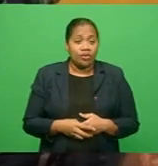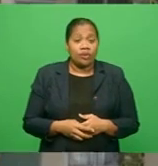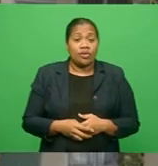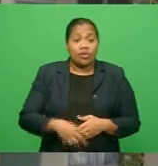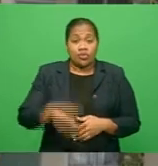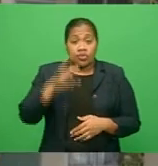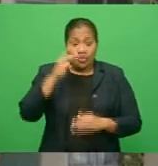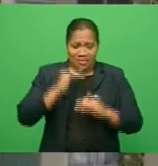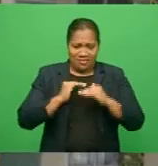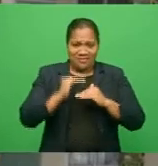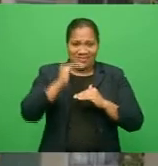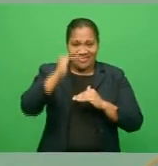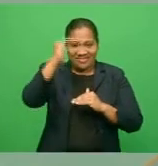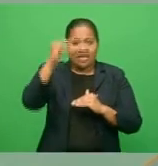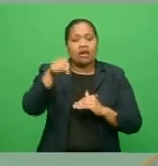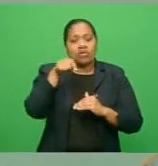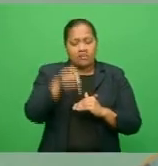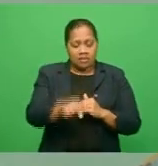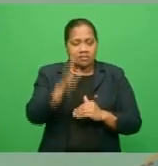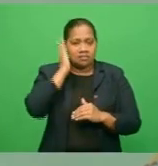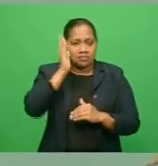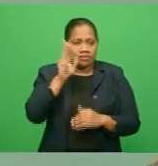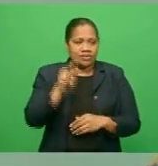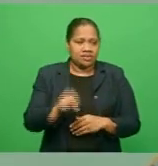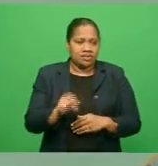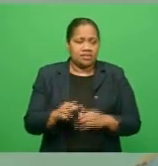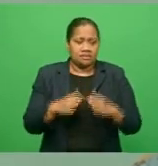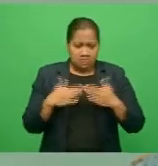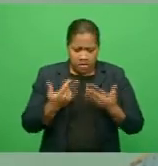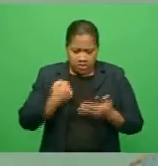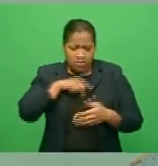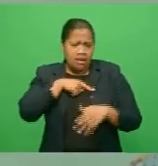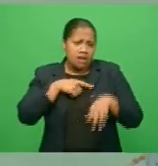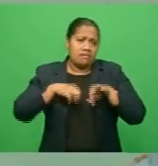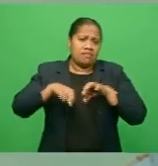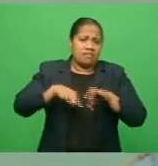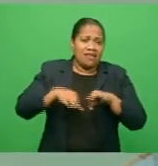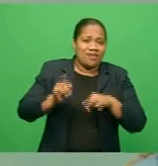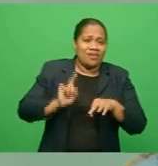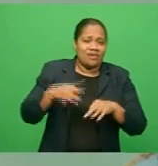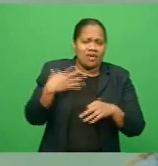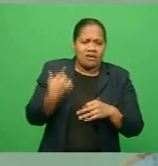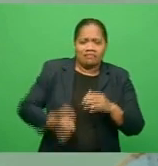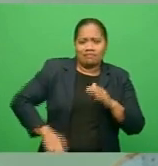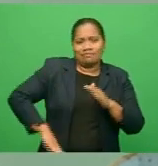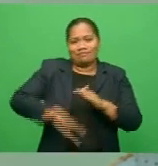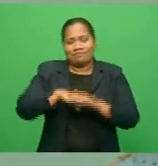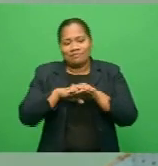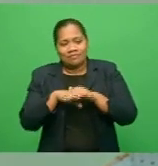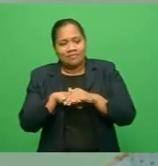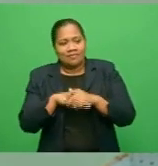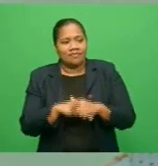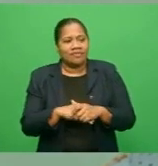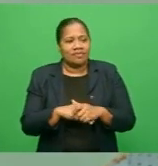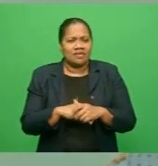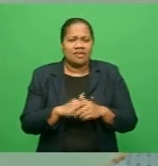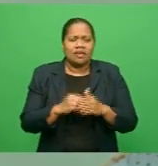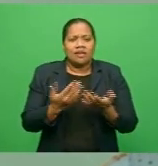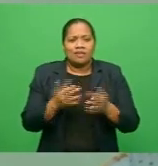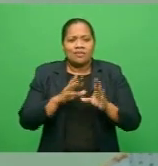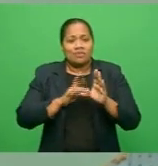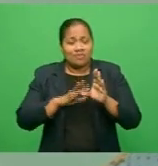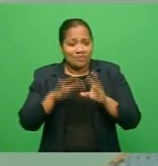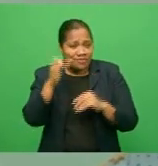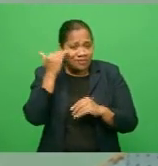classroom was a need for the school. We are planning to have a fully fledged computer room and